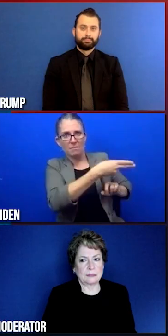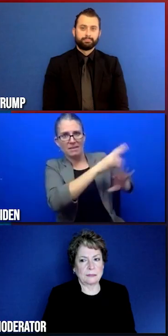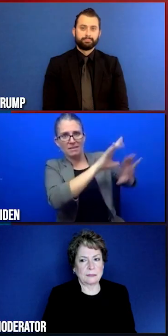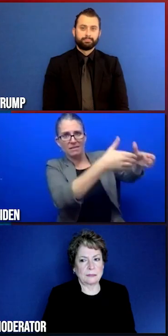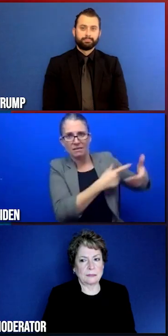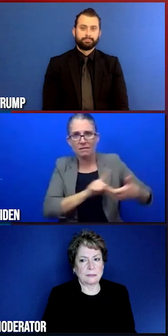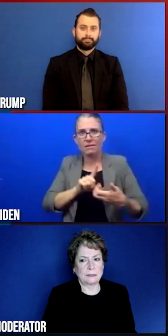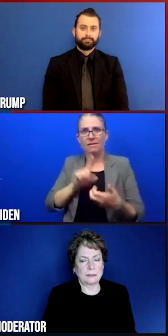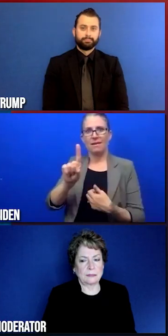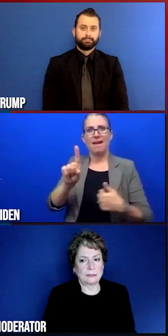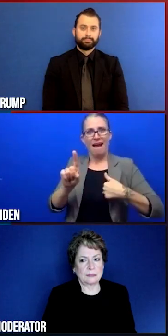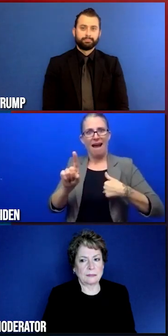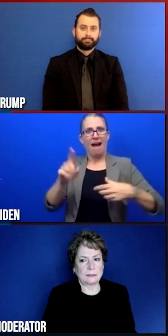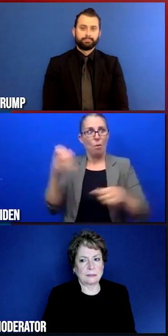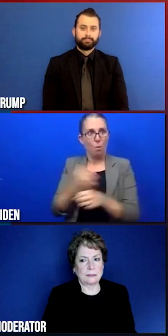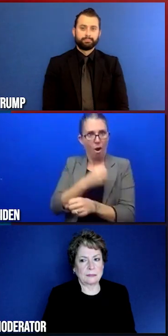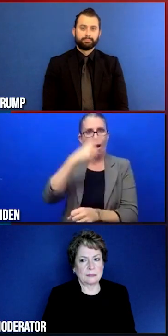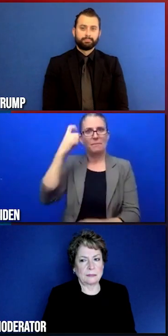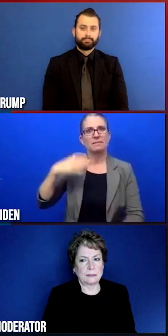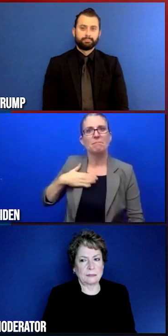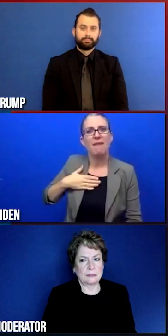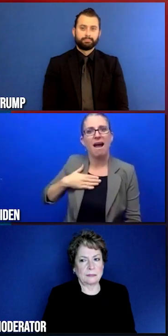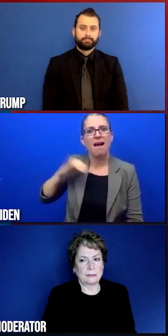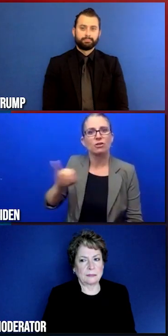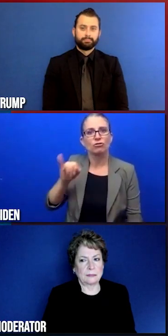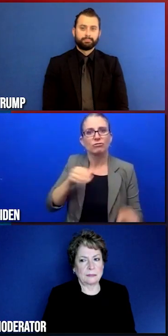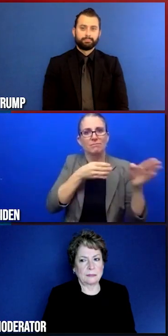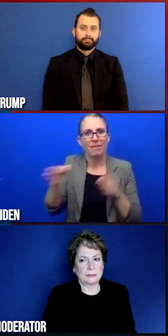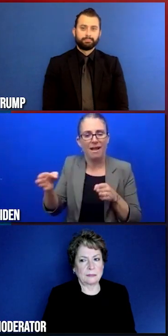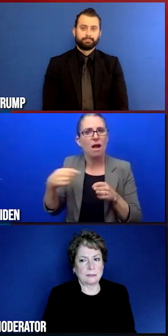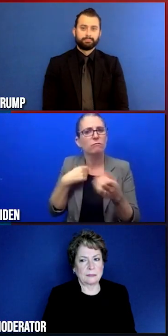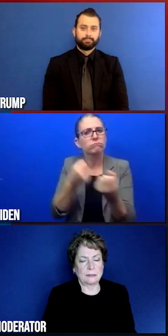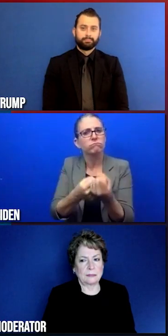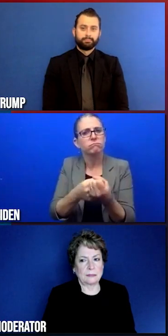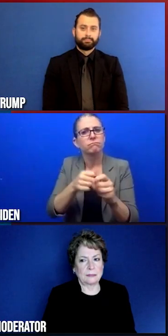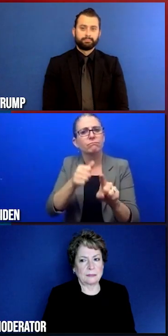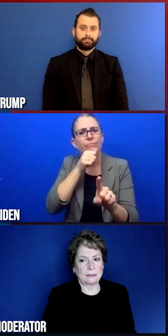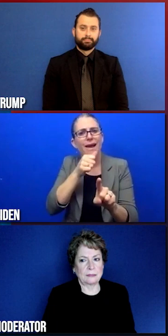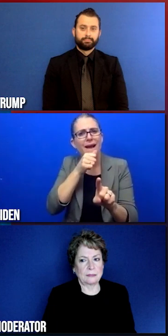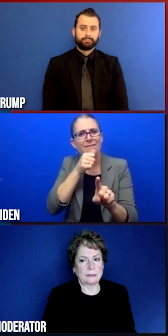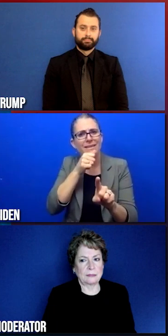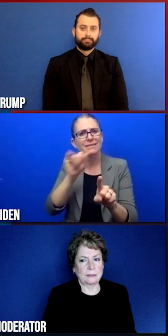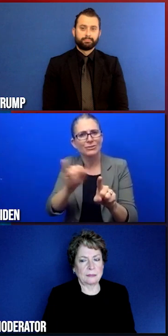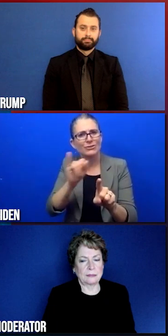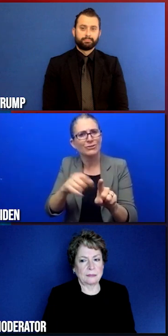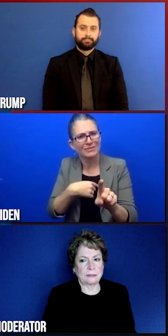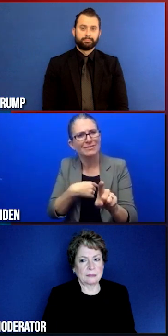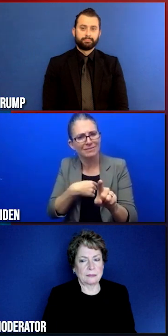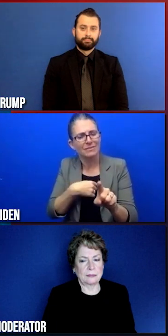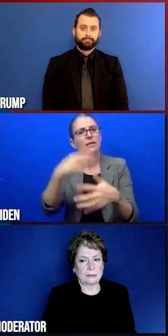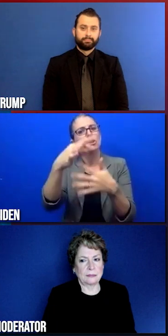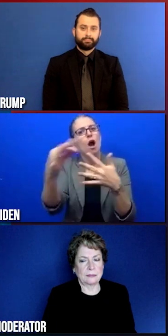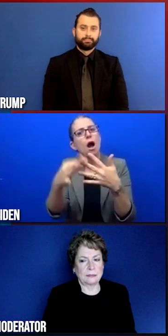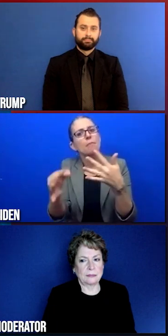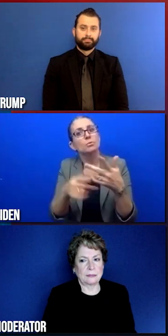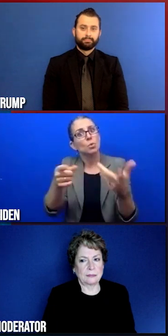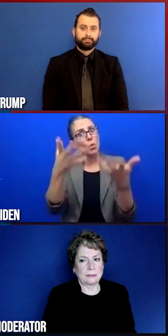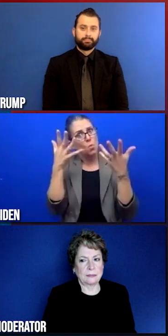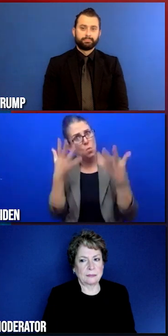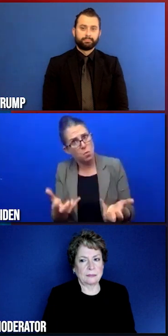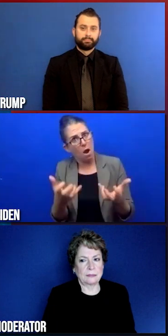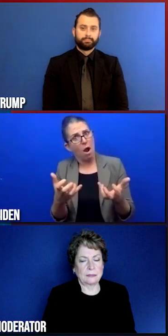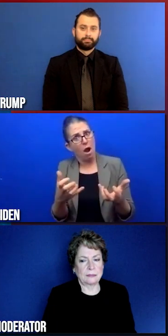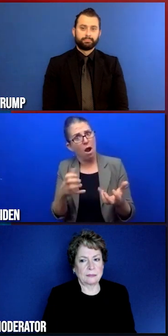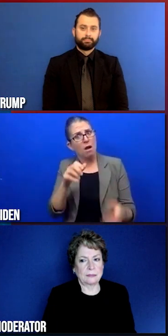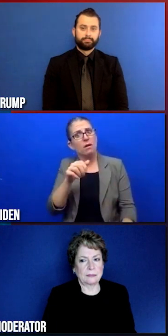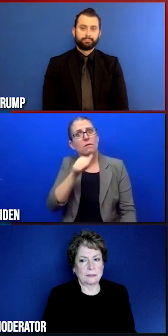plan, nor did they under Obamacare. They did not lose their insurance unless they chose they wanted to go to something else.